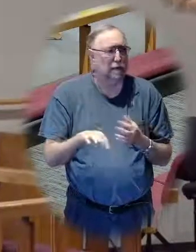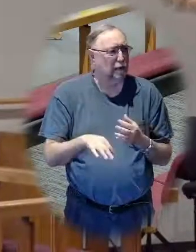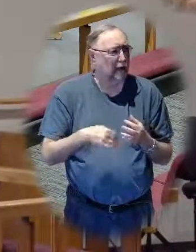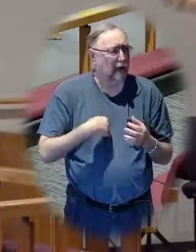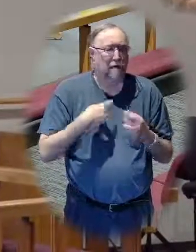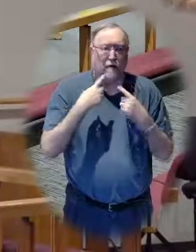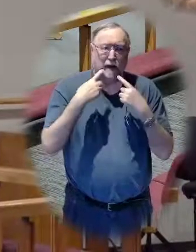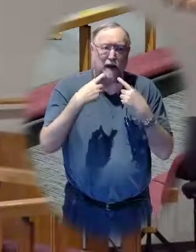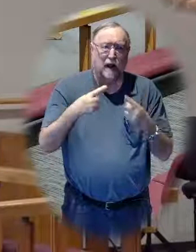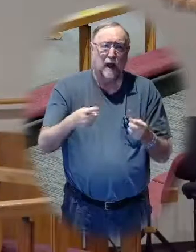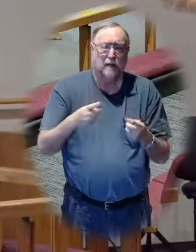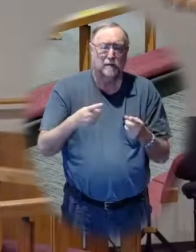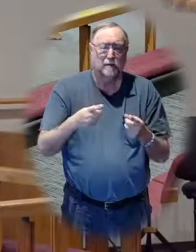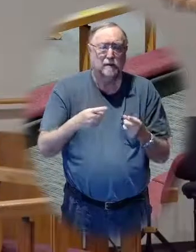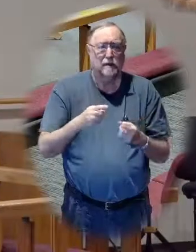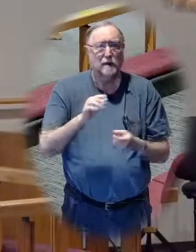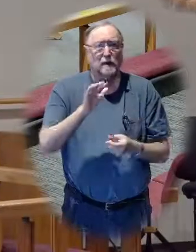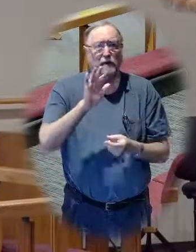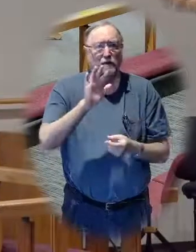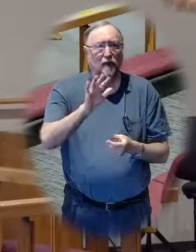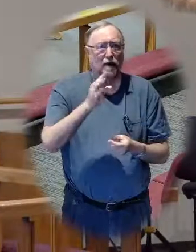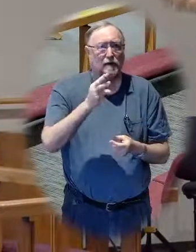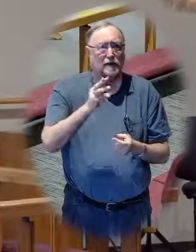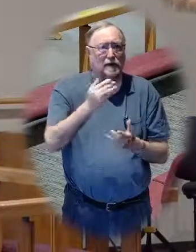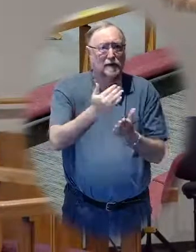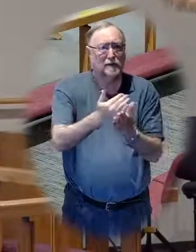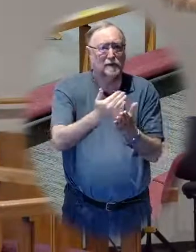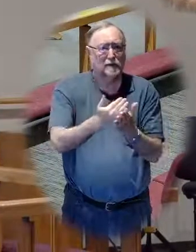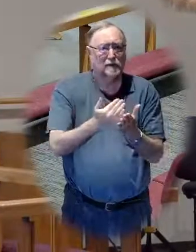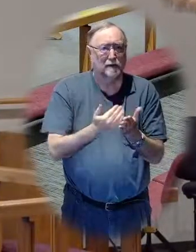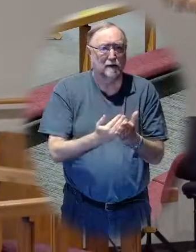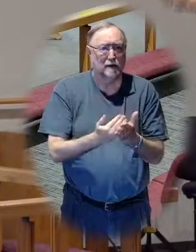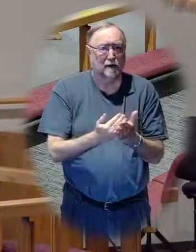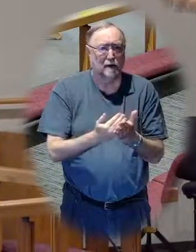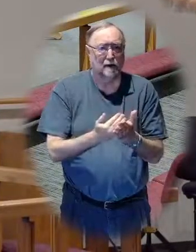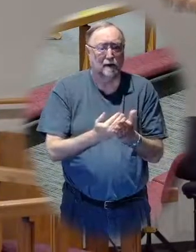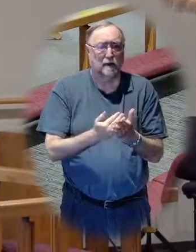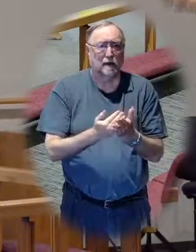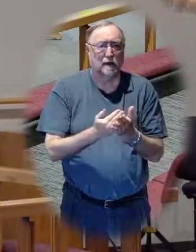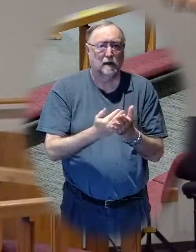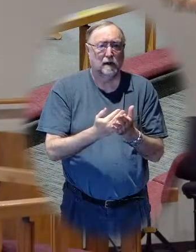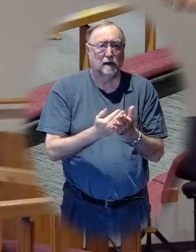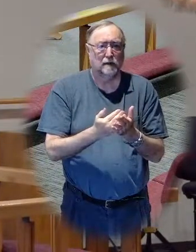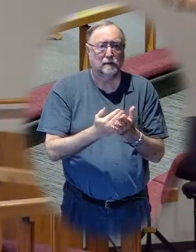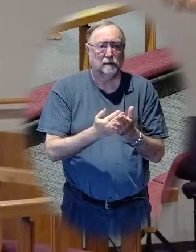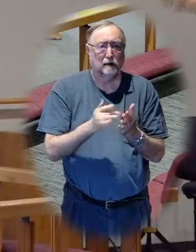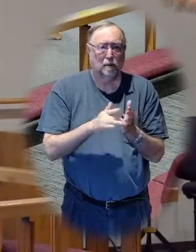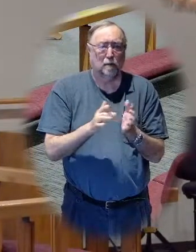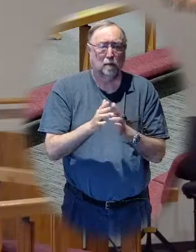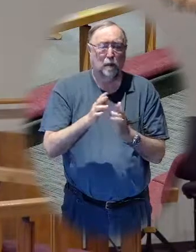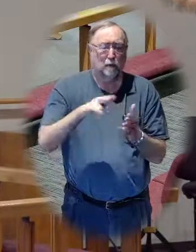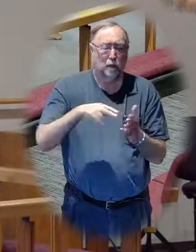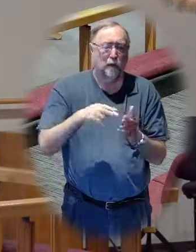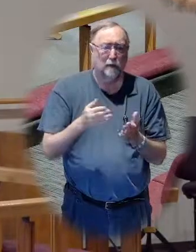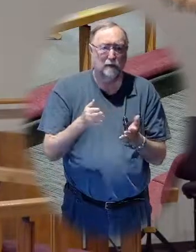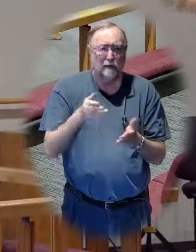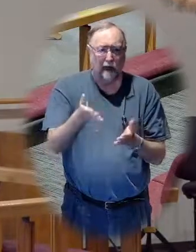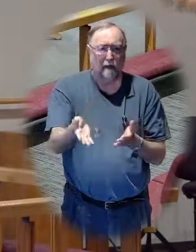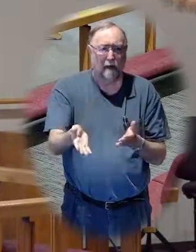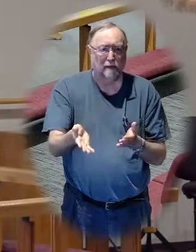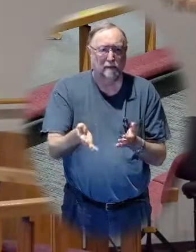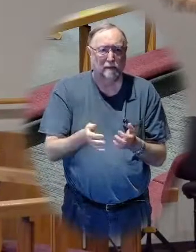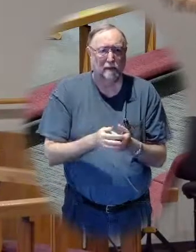announcements. The 516 list is on here. I believe Treasuring God's Word is on here as well, and some few